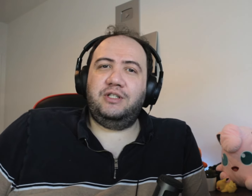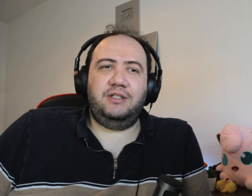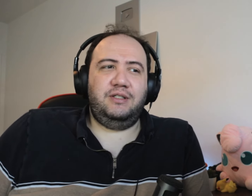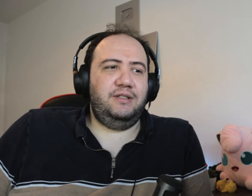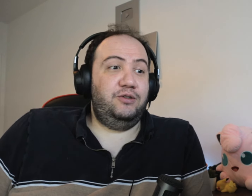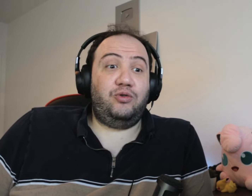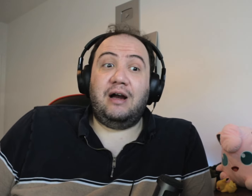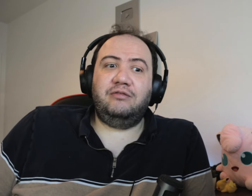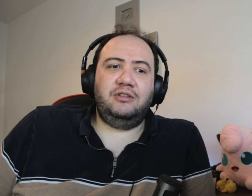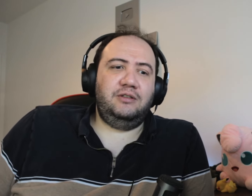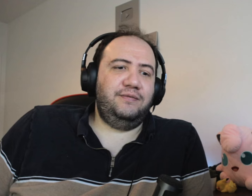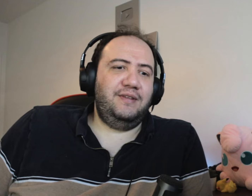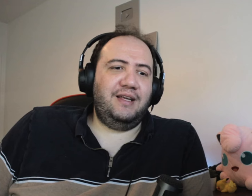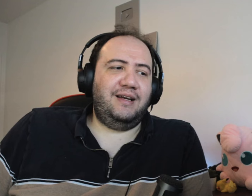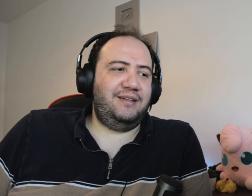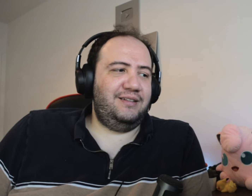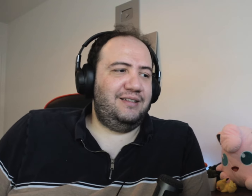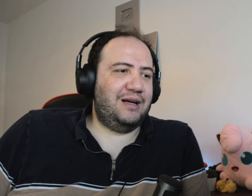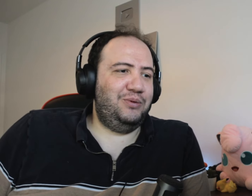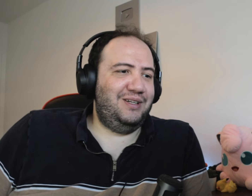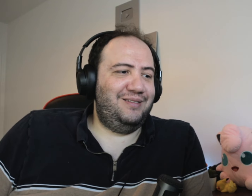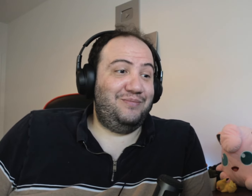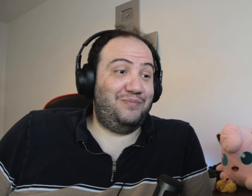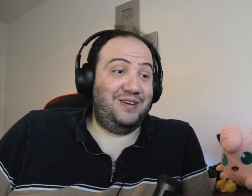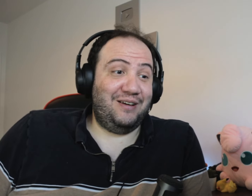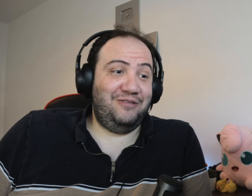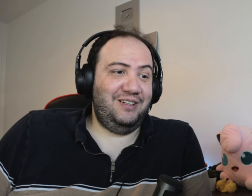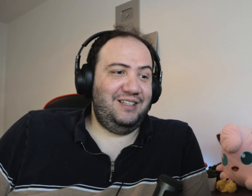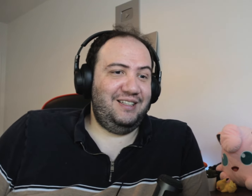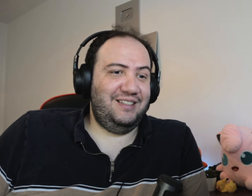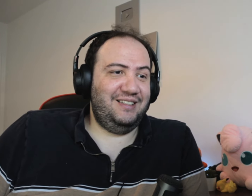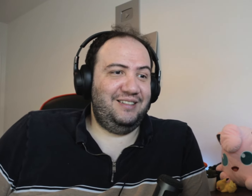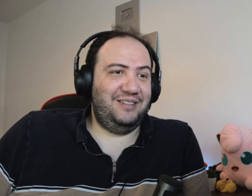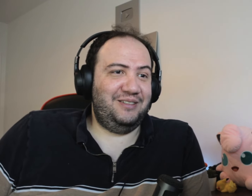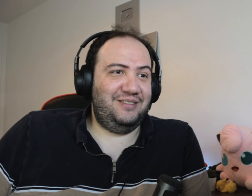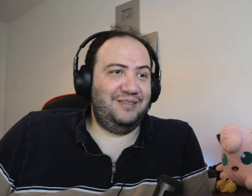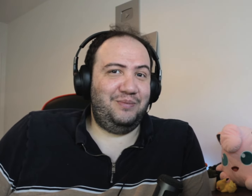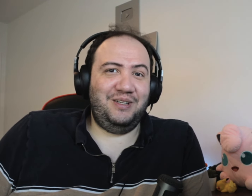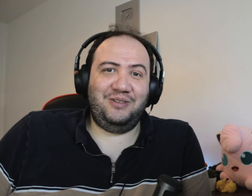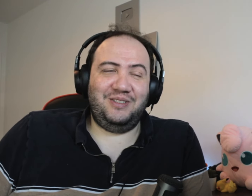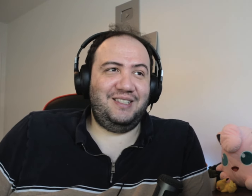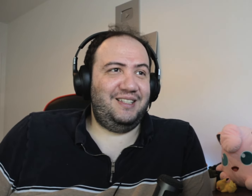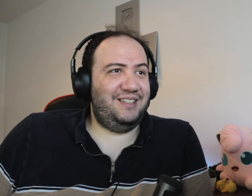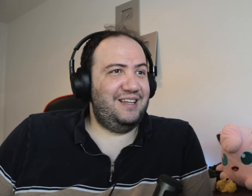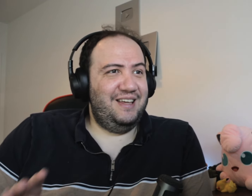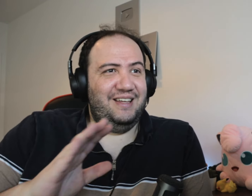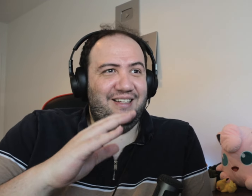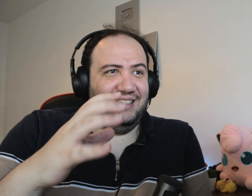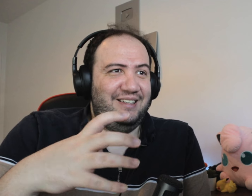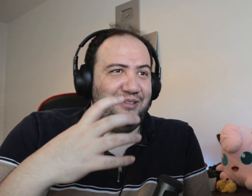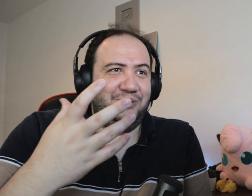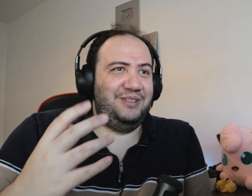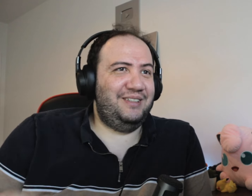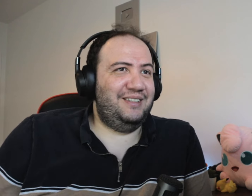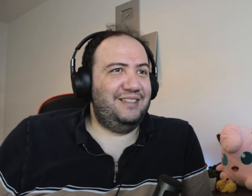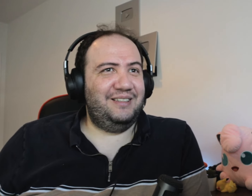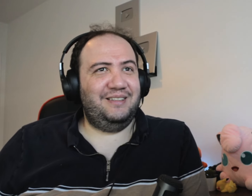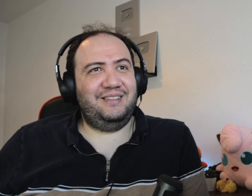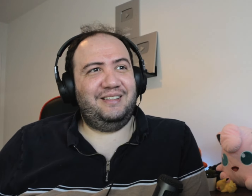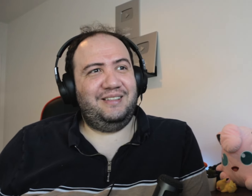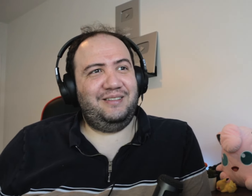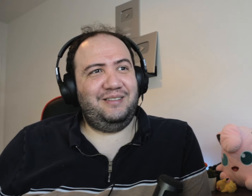Languages Travel And I would Definitely You know Be interested in In doing